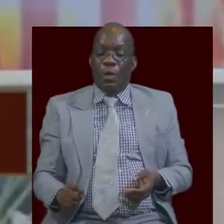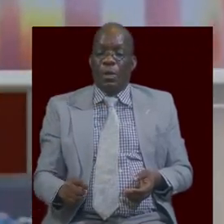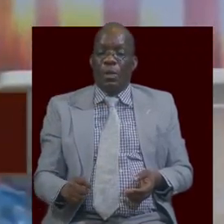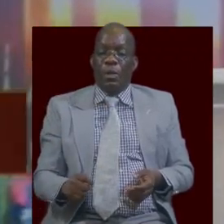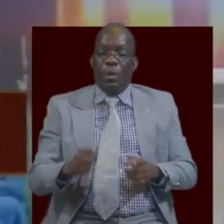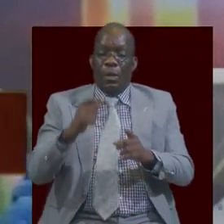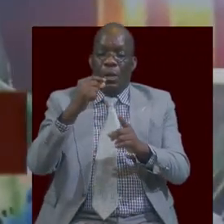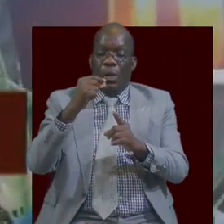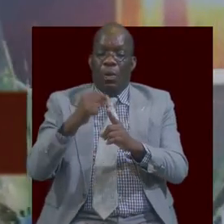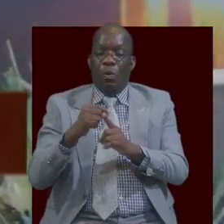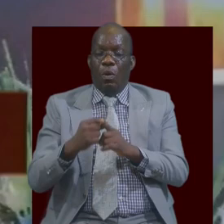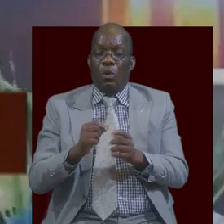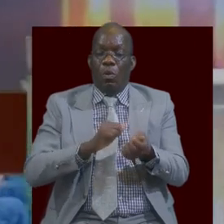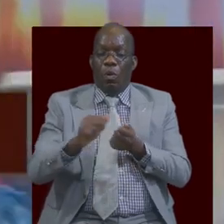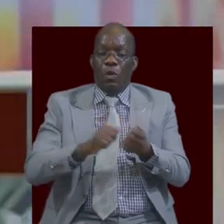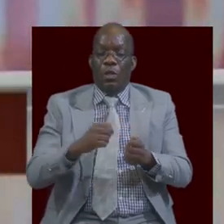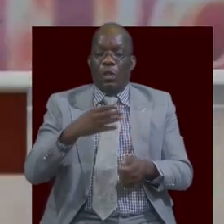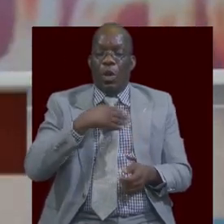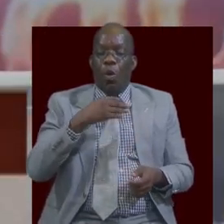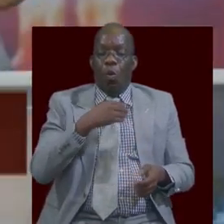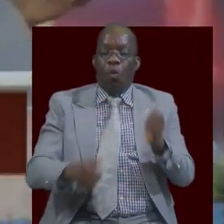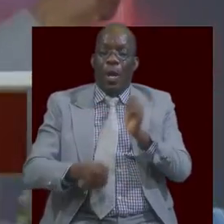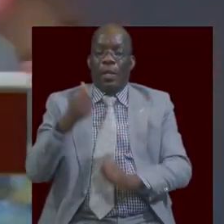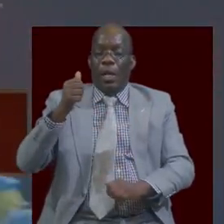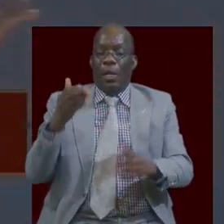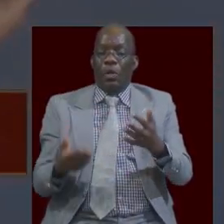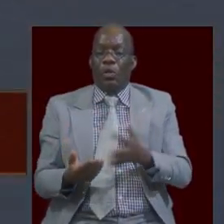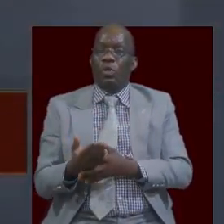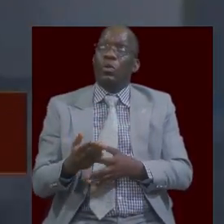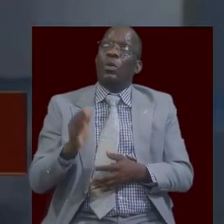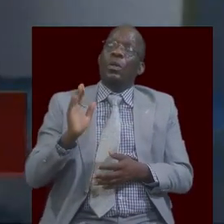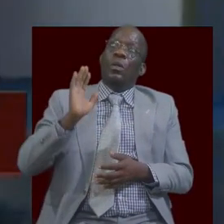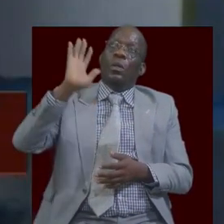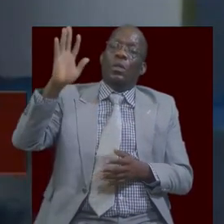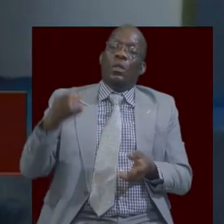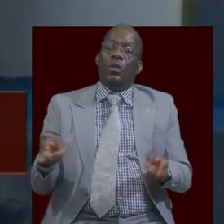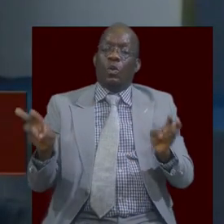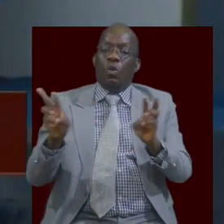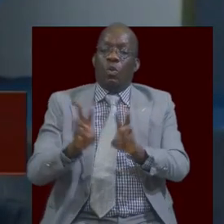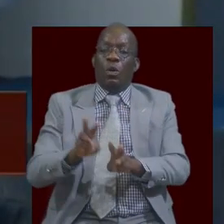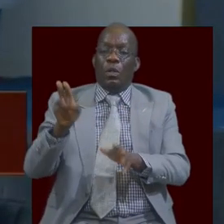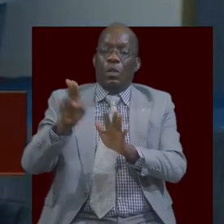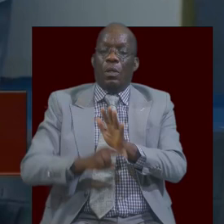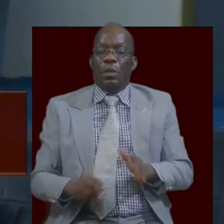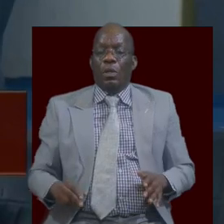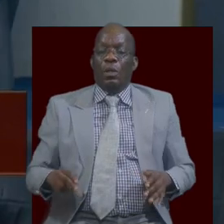whiter through his worthiness. The water of his word that